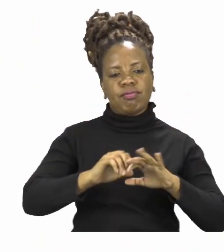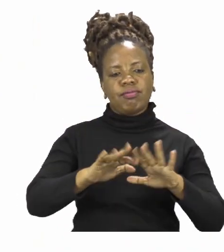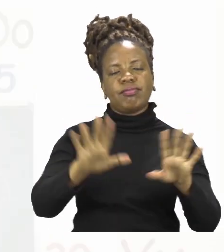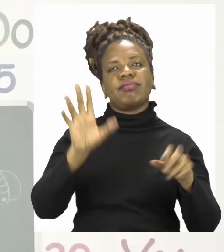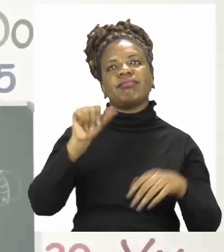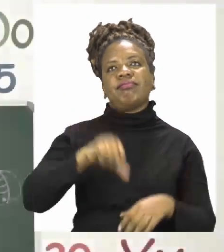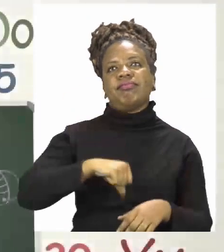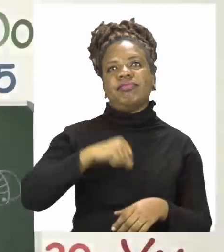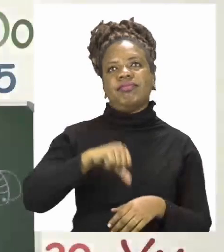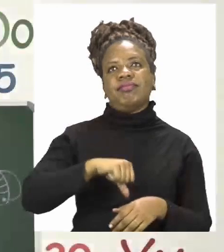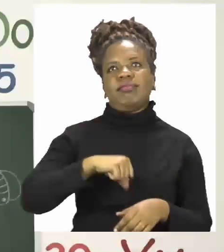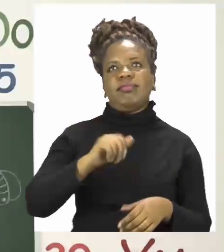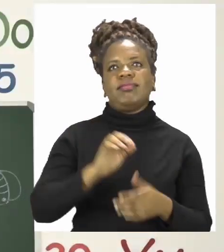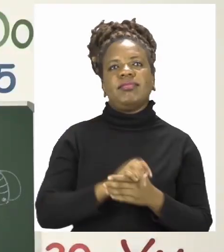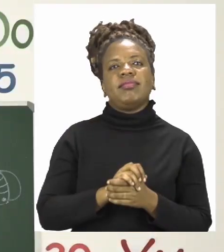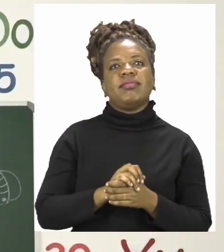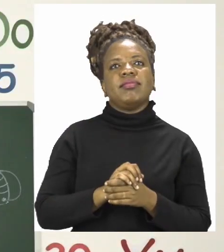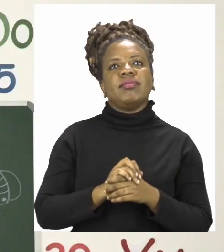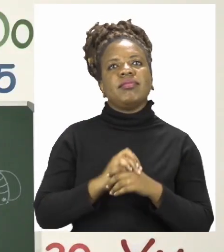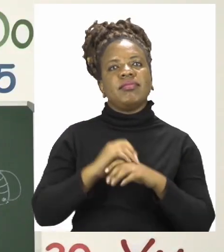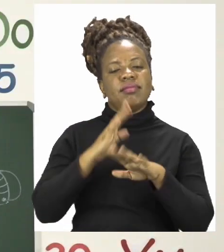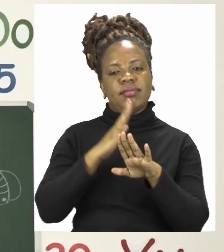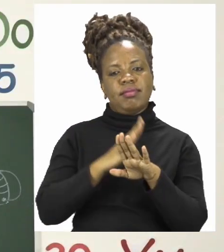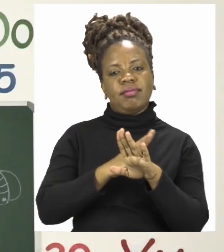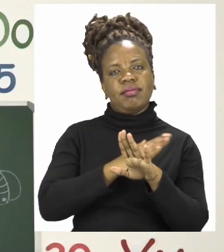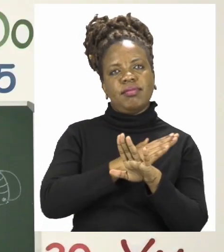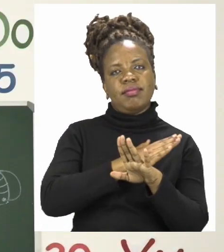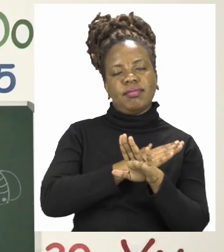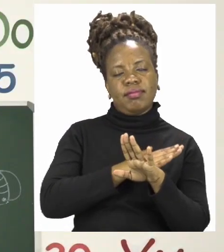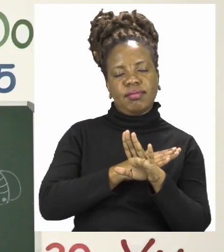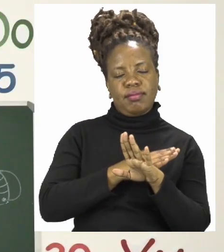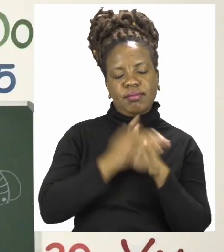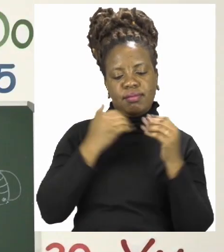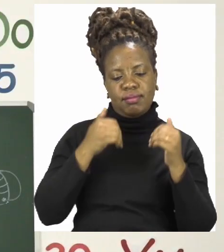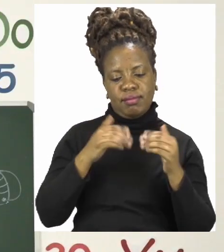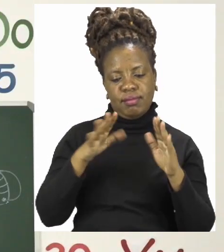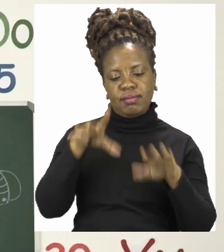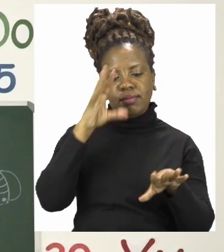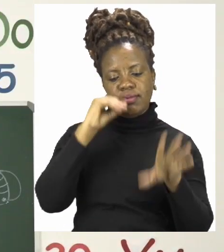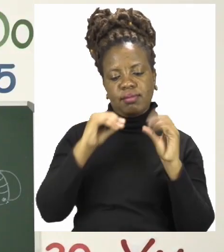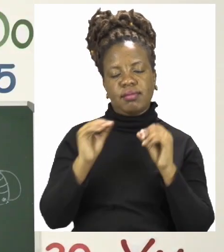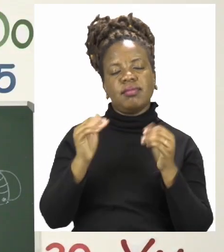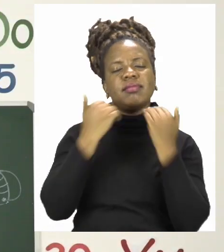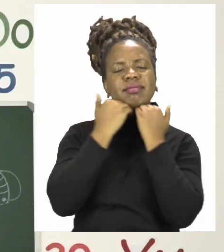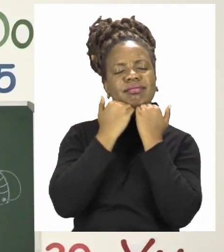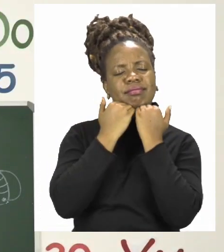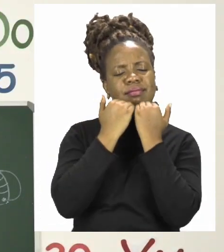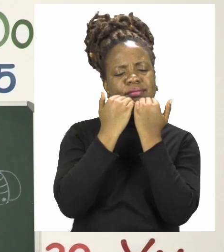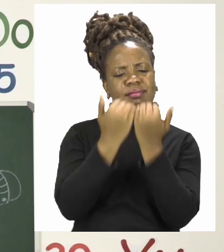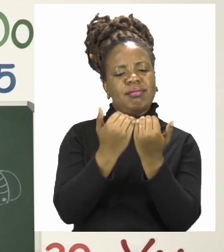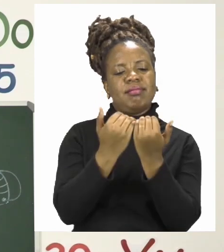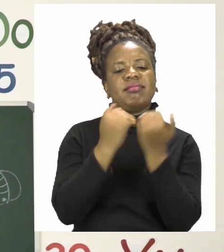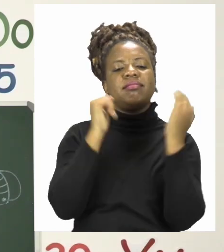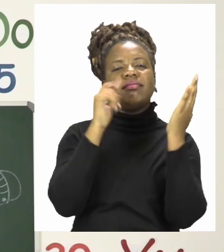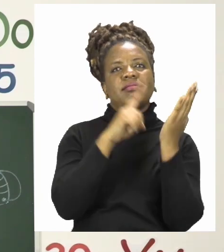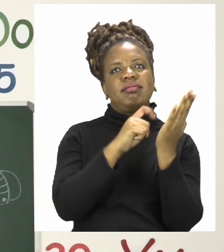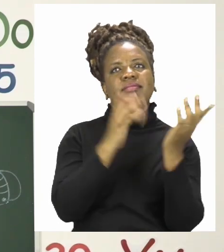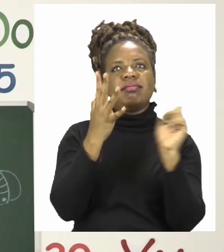diseases. And before we get into any lessons, boys and girls, it is very important for us to